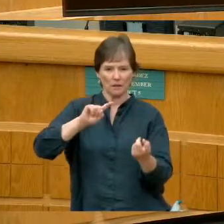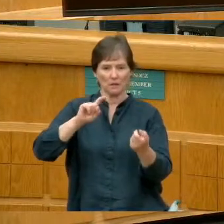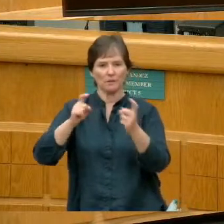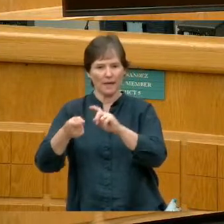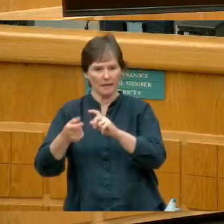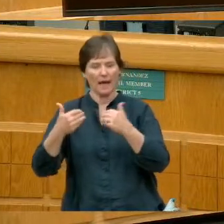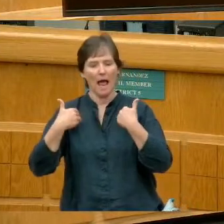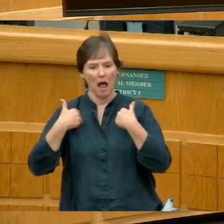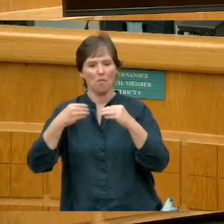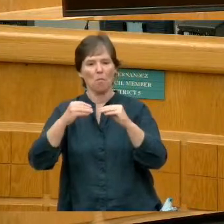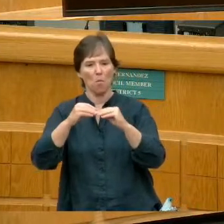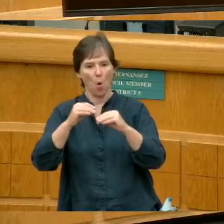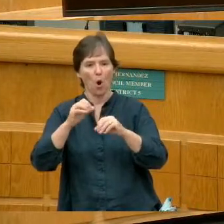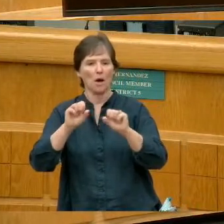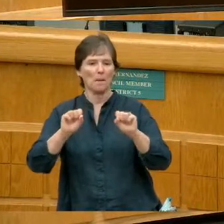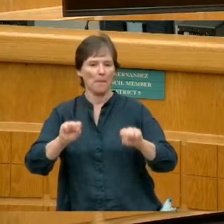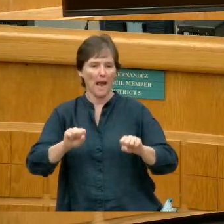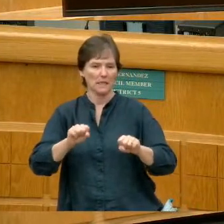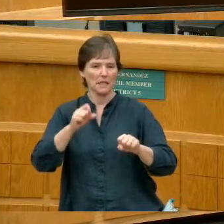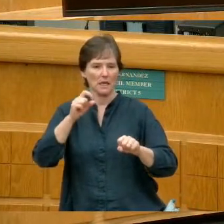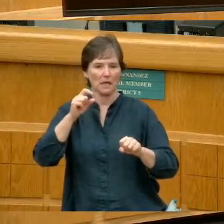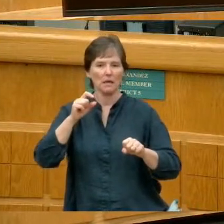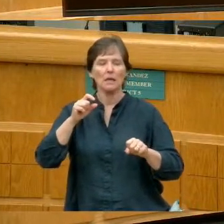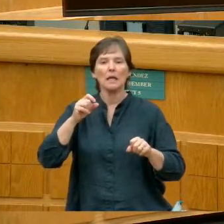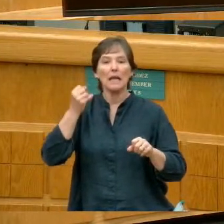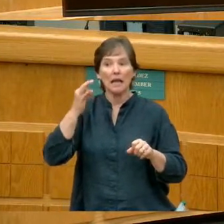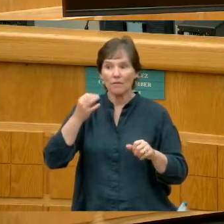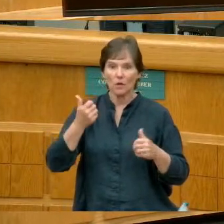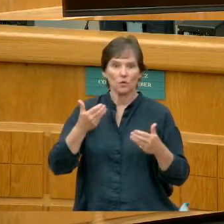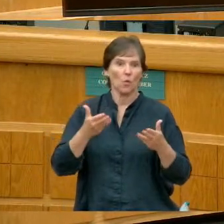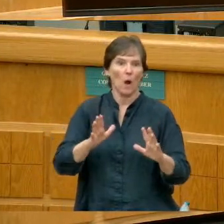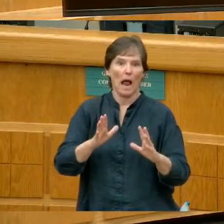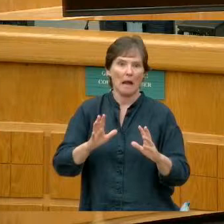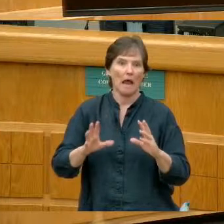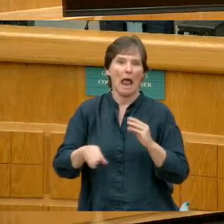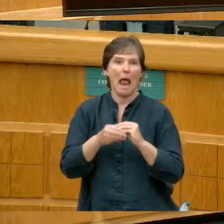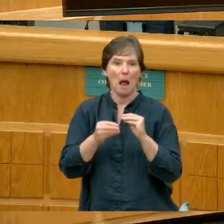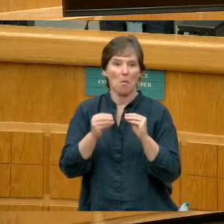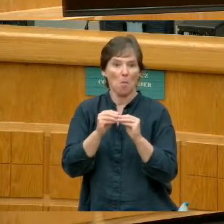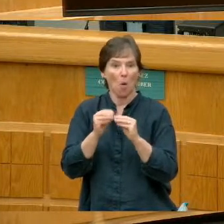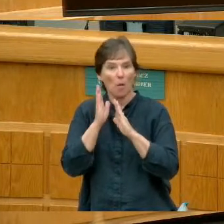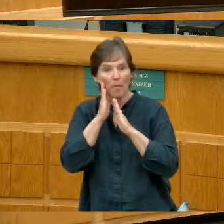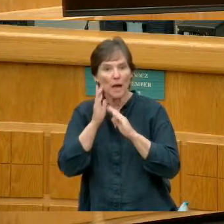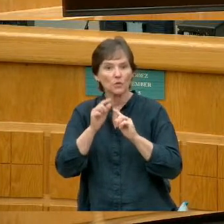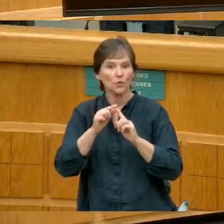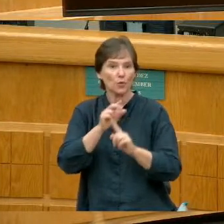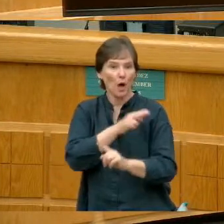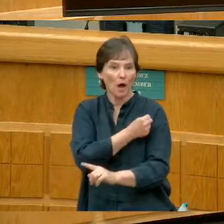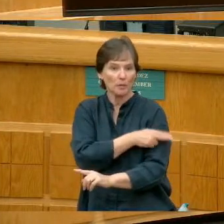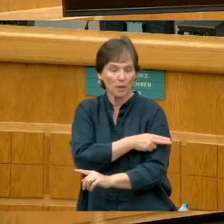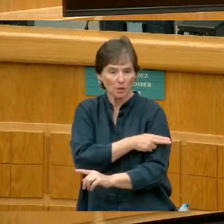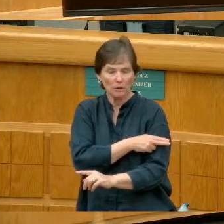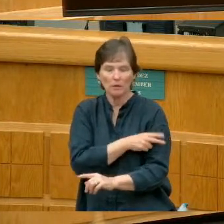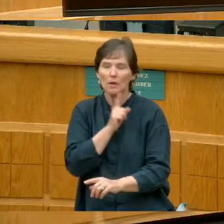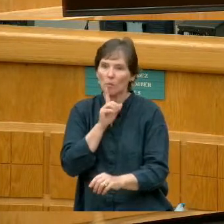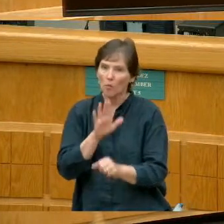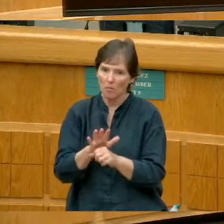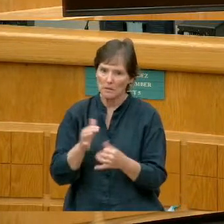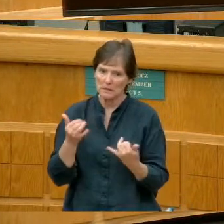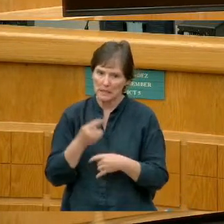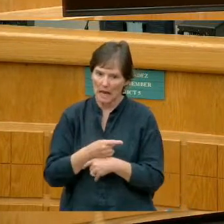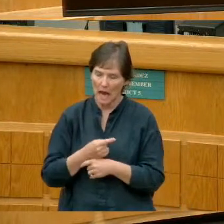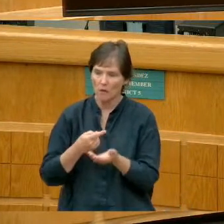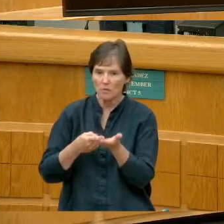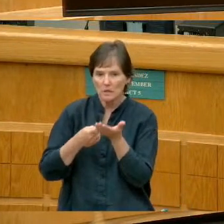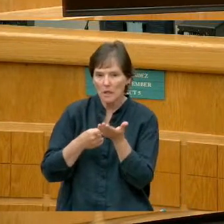again. And if there's any way to put more beds in the hospitals, I promise you, after talking to the two CEOs today of the